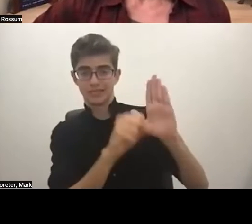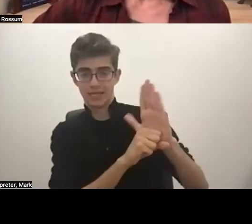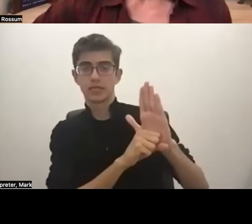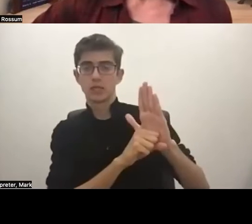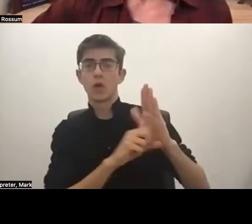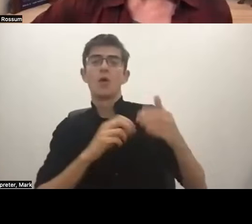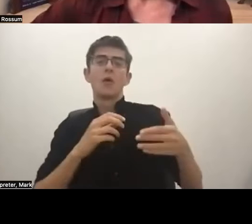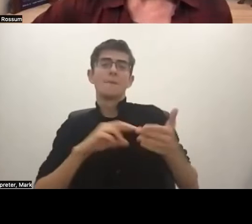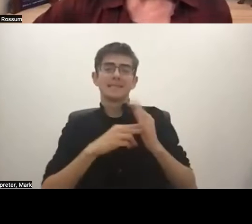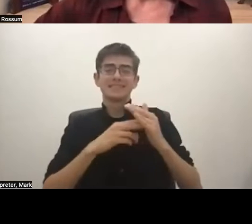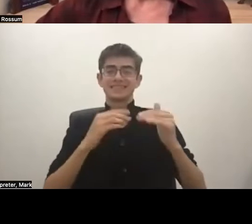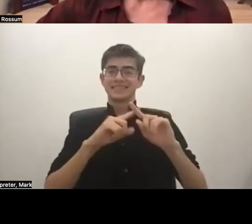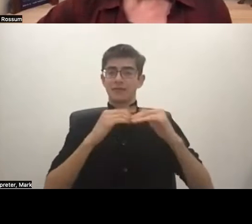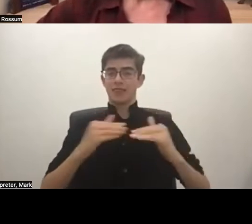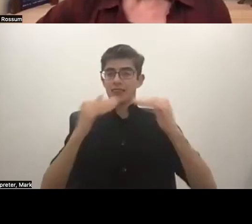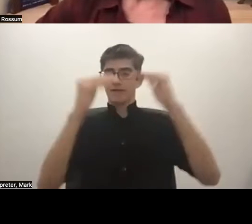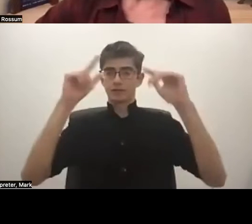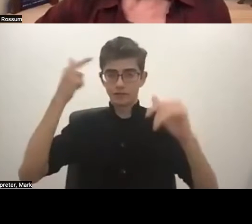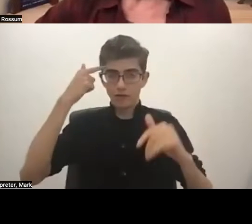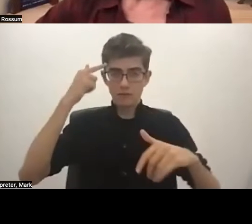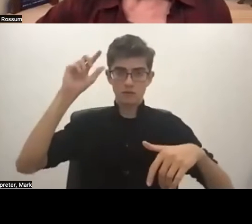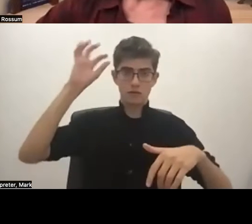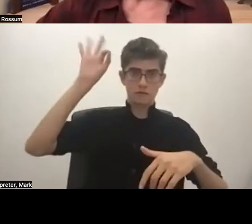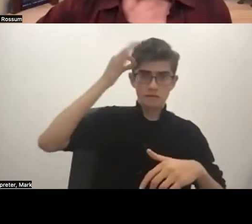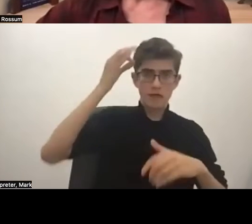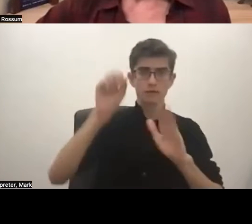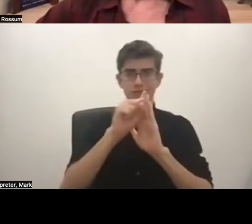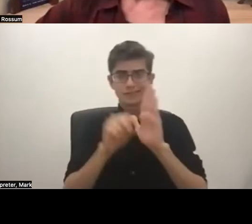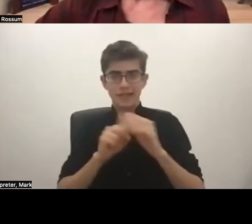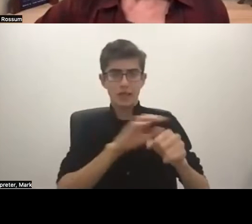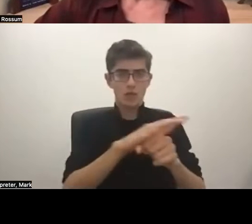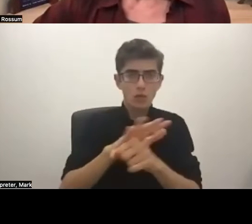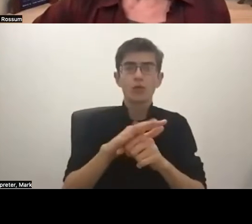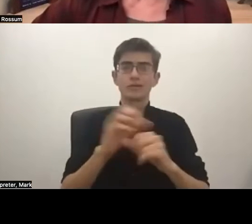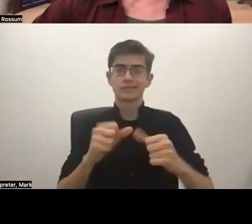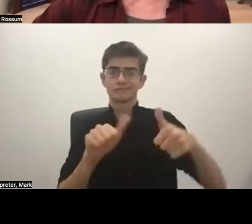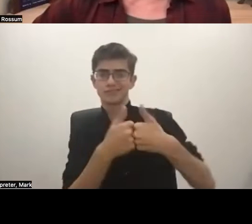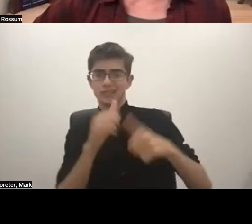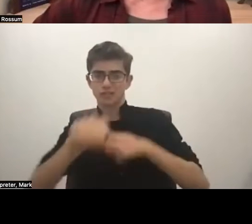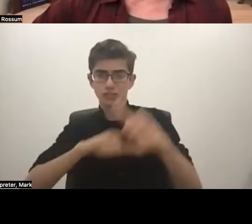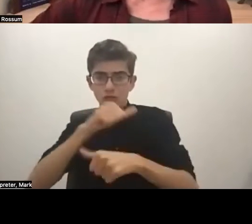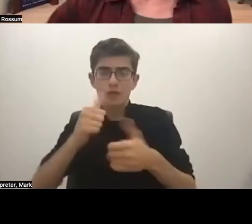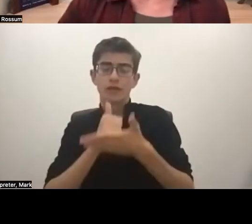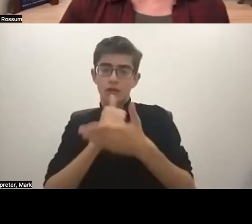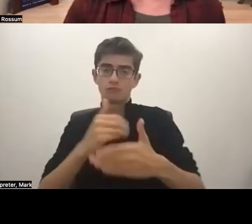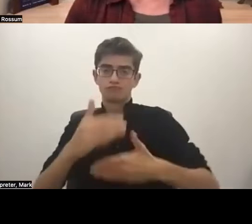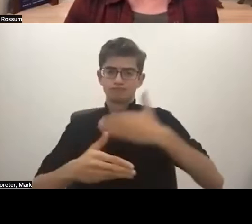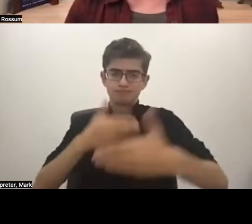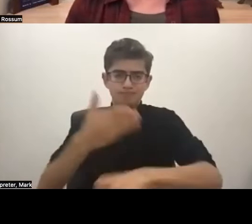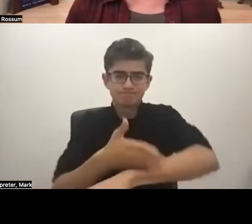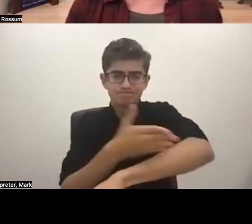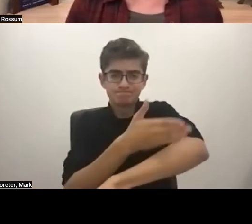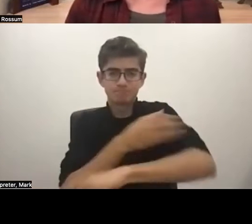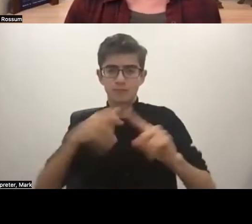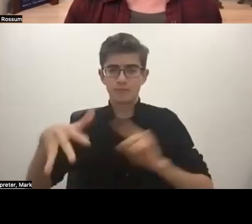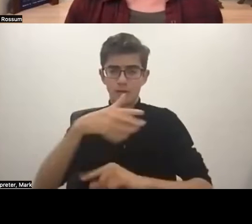as a tool to see progress. Maya, I'm just wondering if you could jump in and really talk about maybe